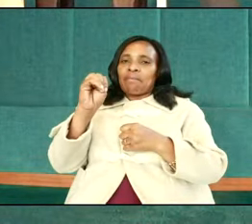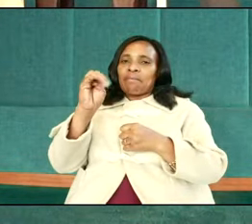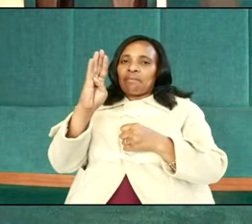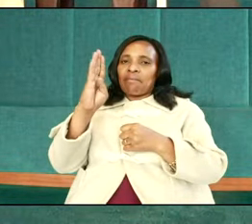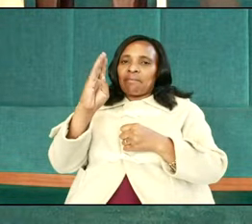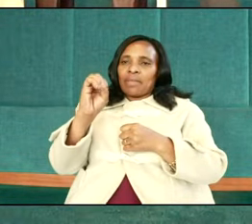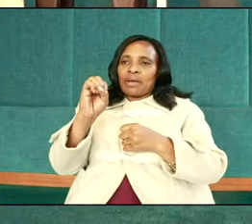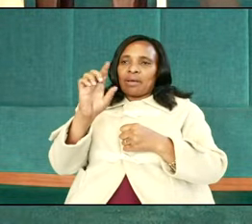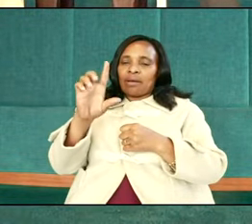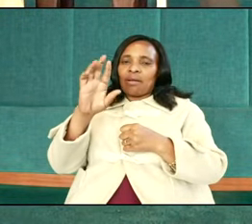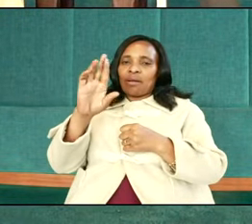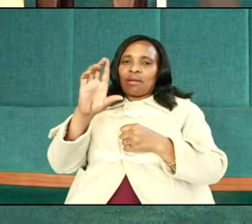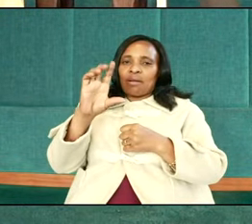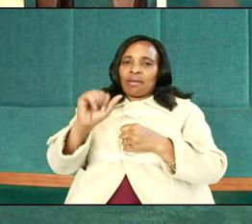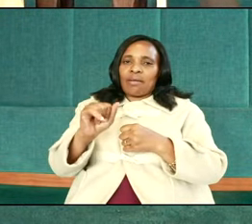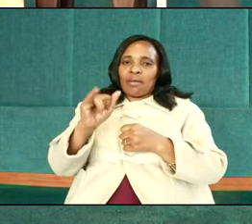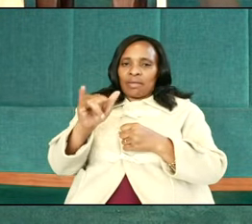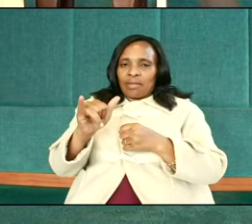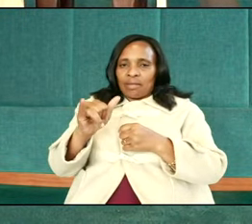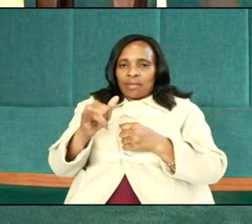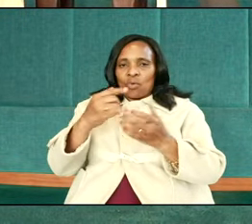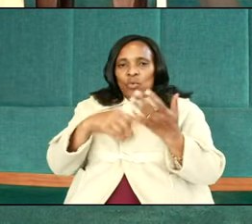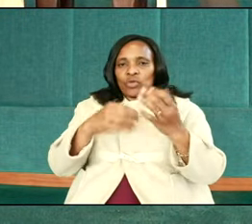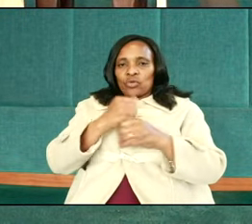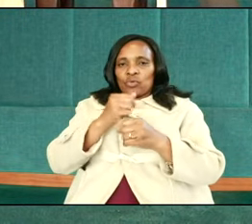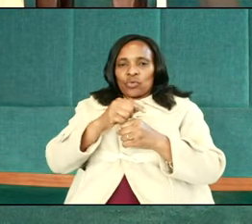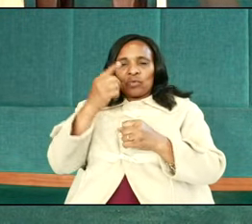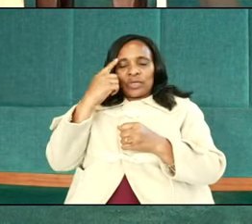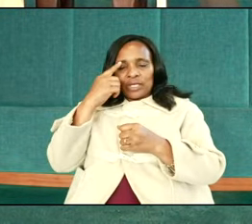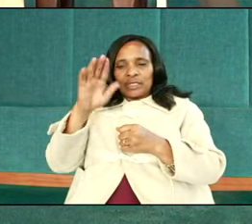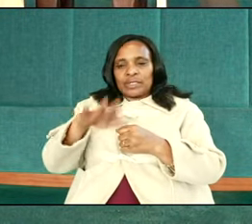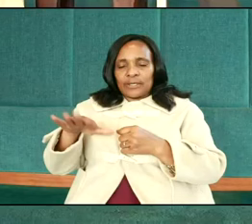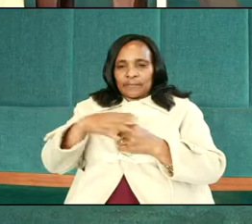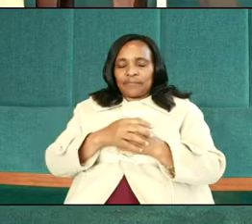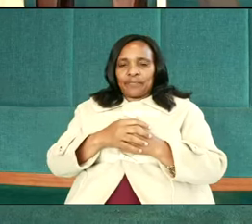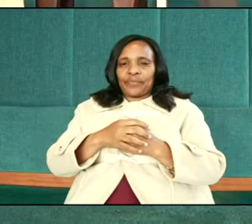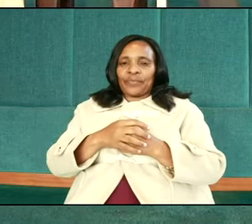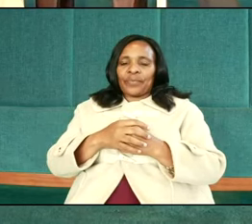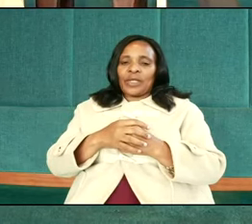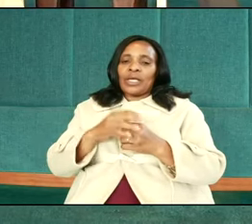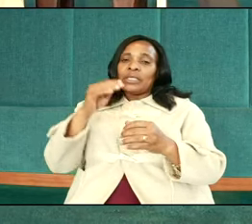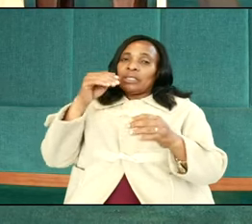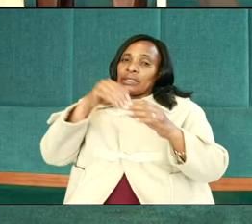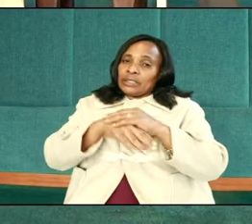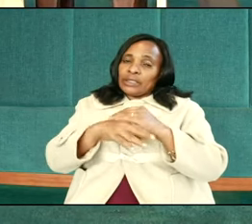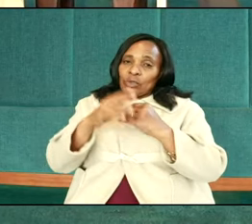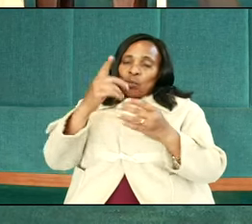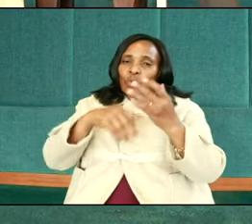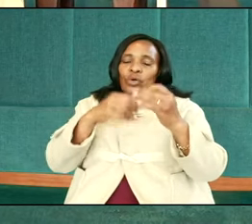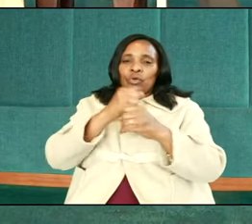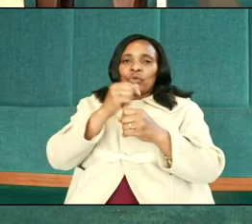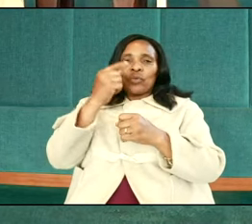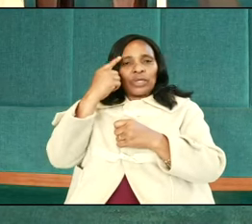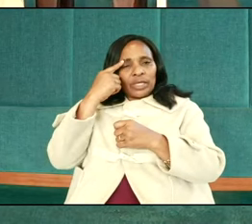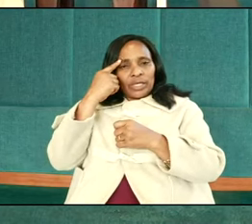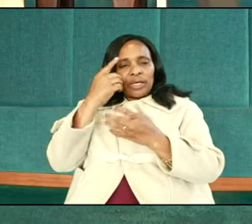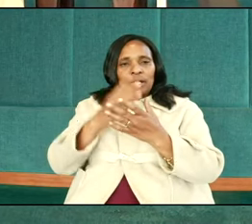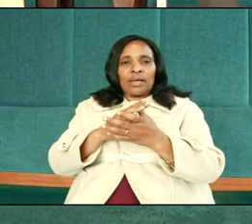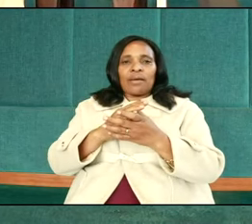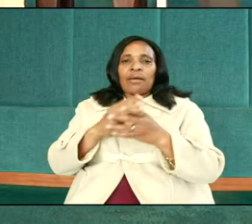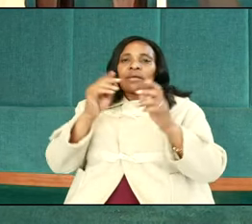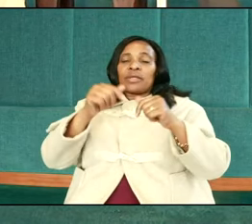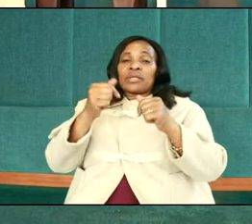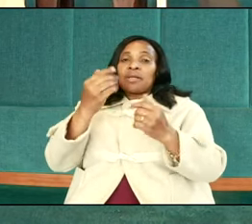think? What do you think section? Okay, so on to the what do you think section. This